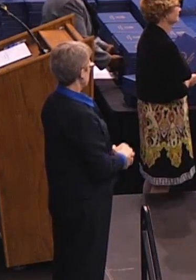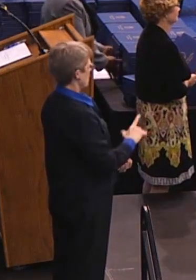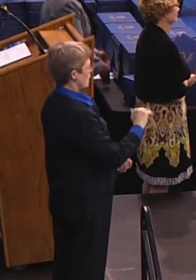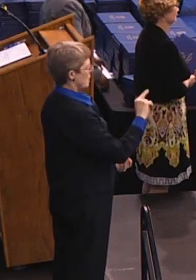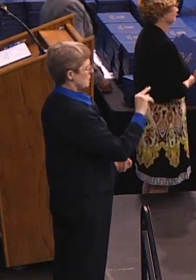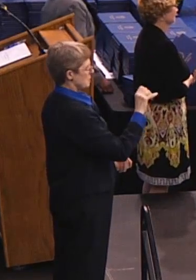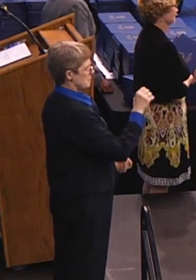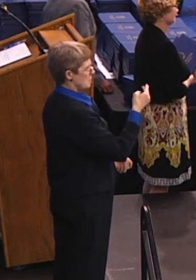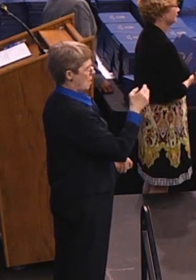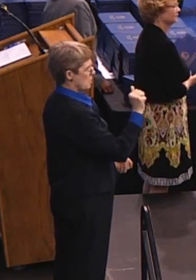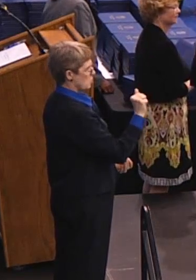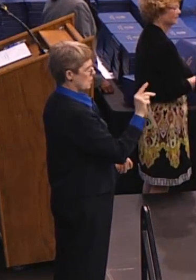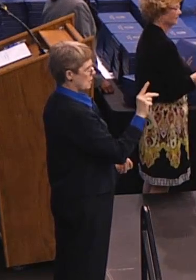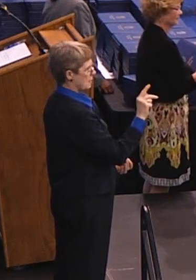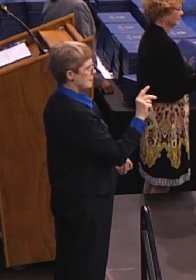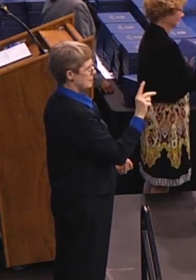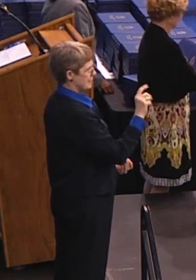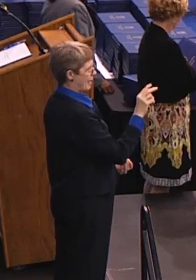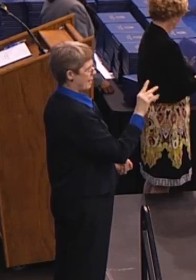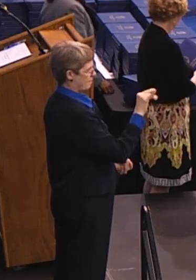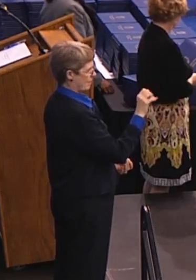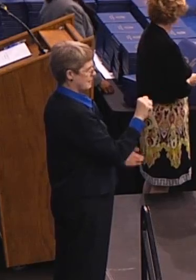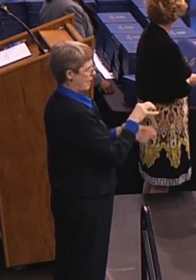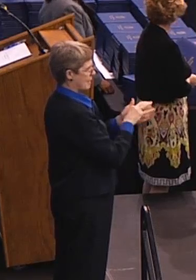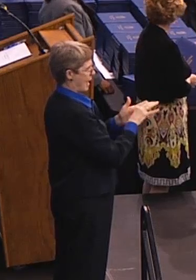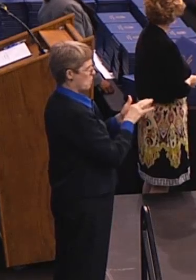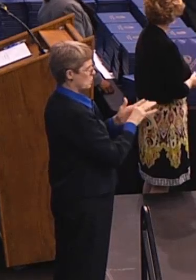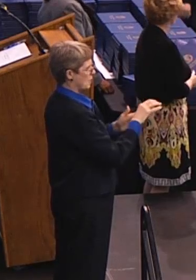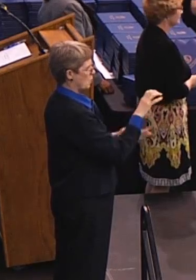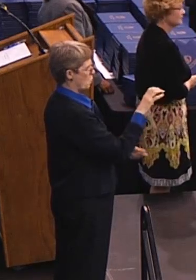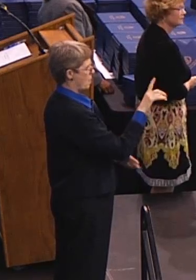Latasha K. Davis, Accounting, cum laude.